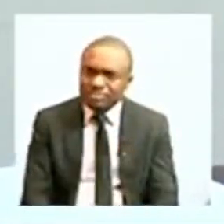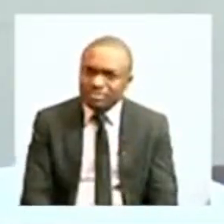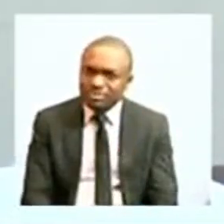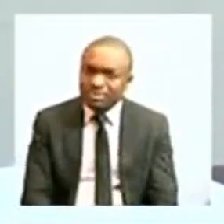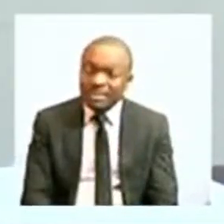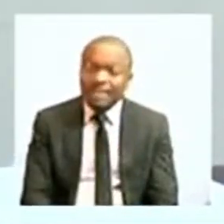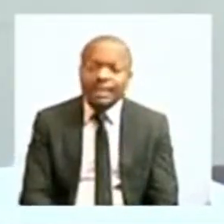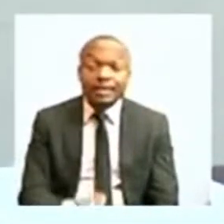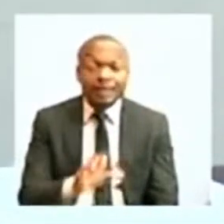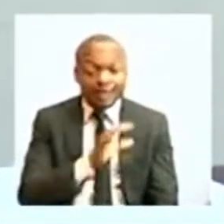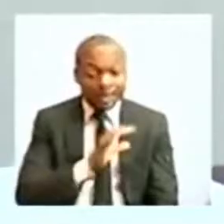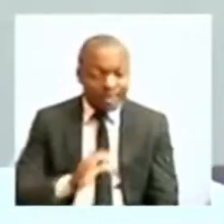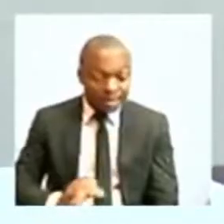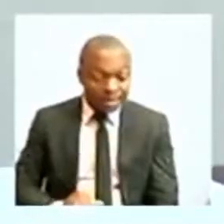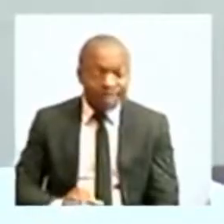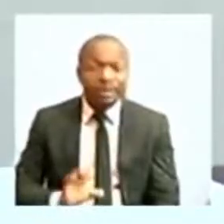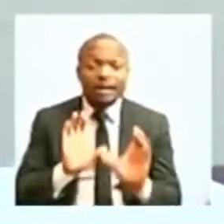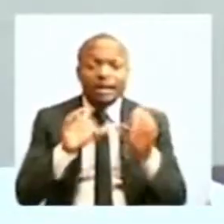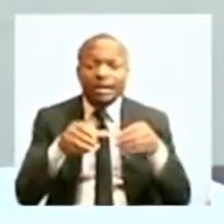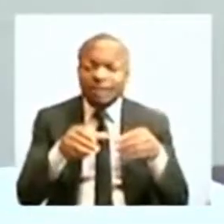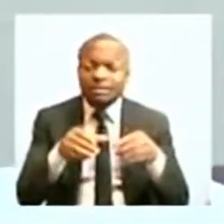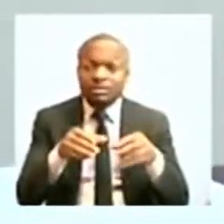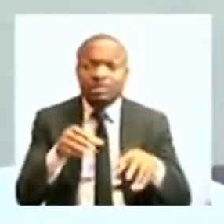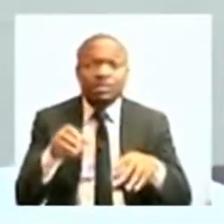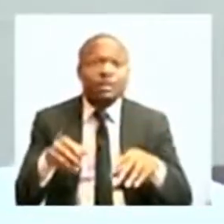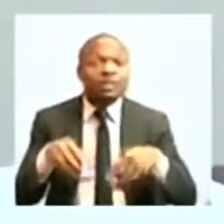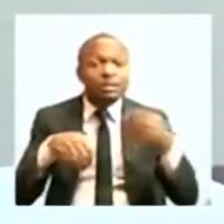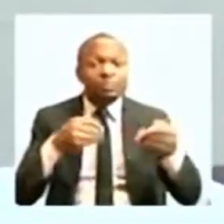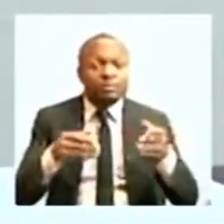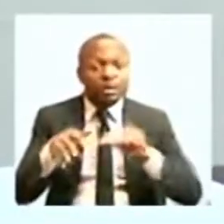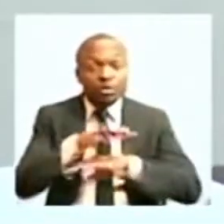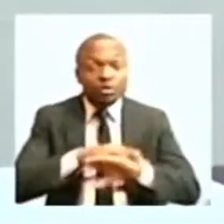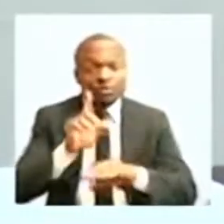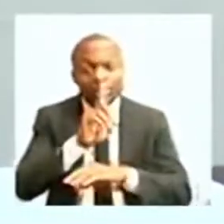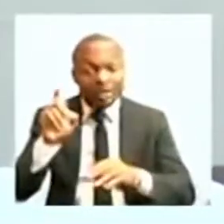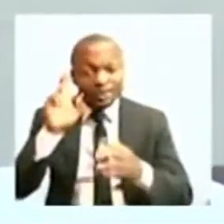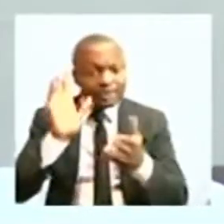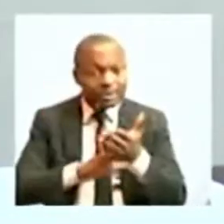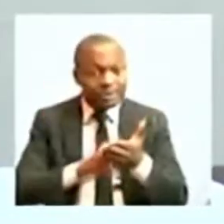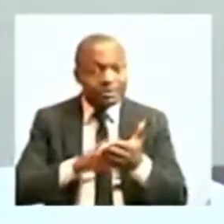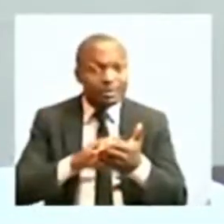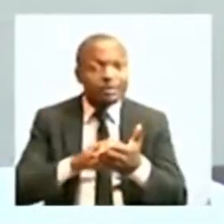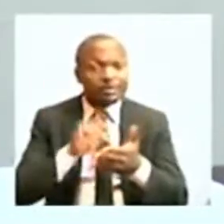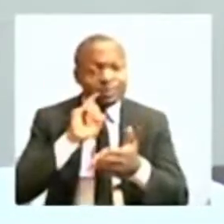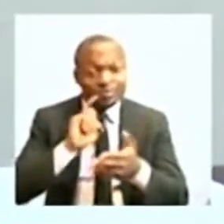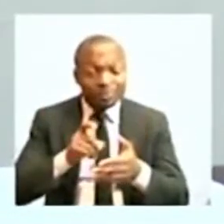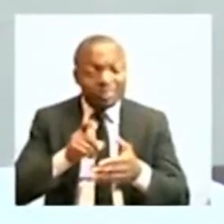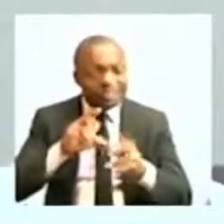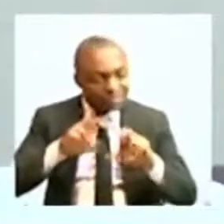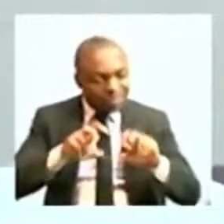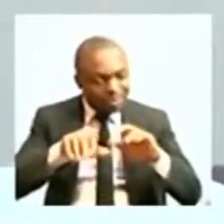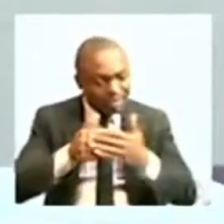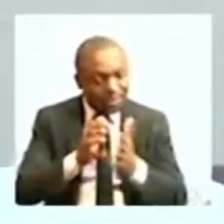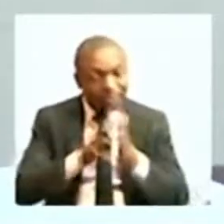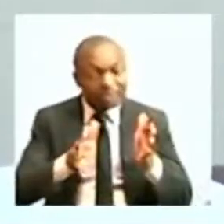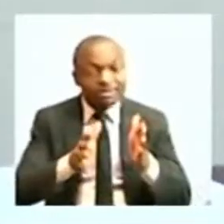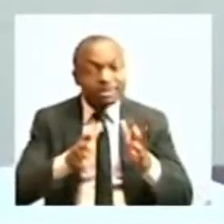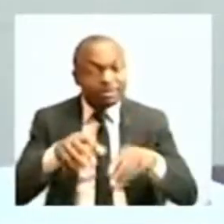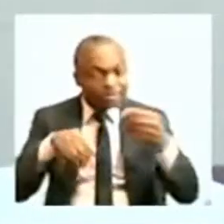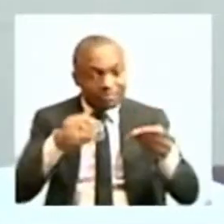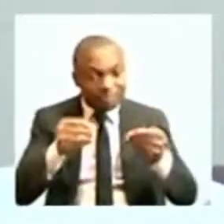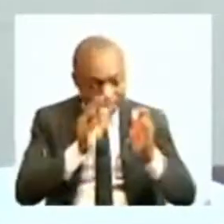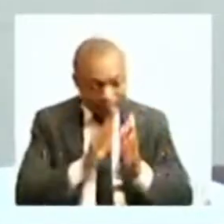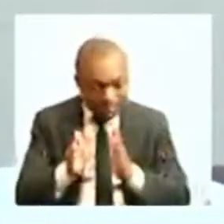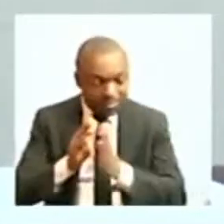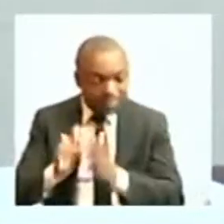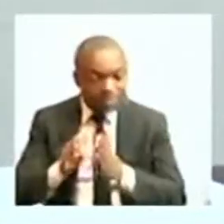So a council spending over 100,000. I want you, through your office, investigate how much they spend preparing the documents